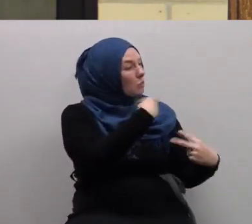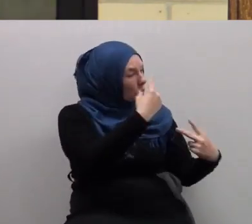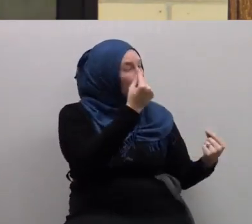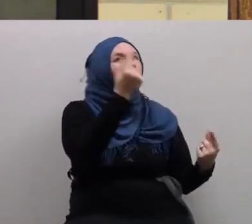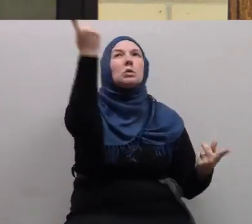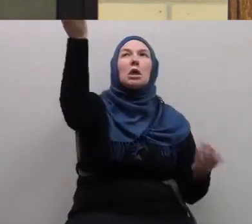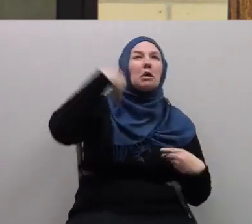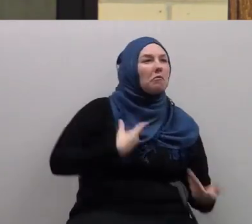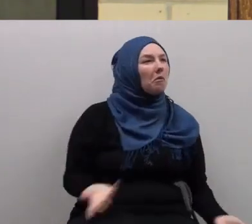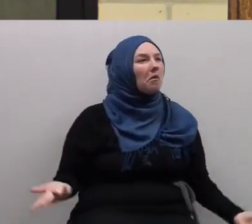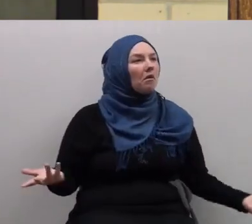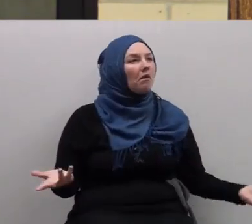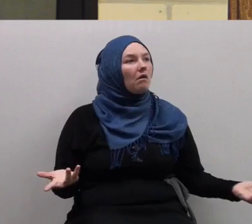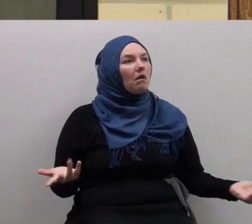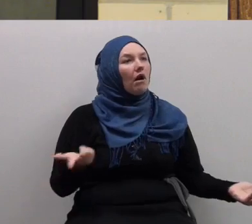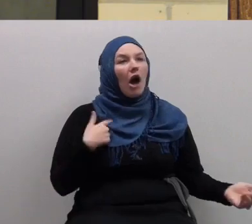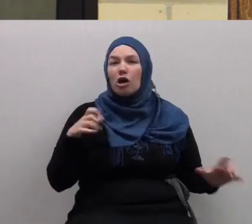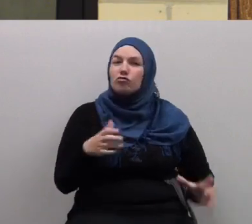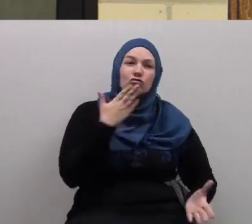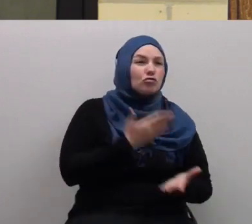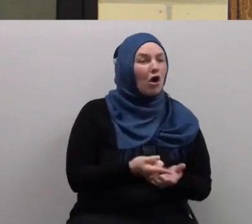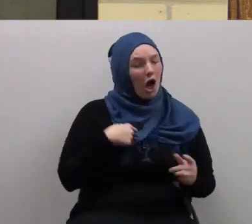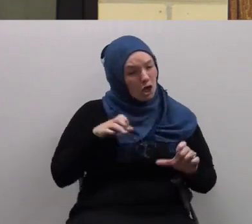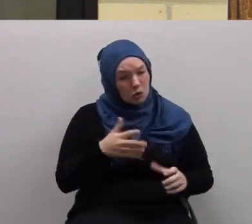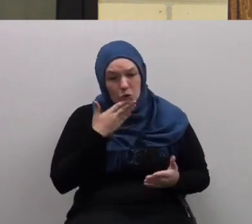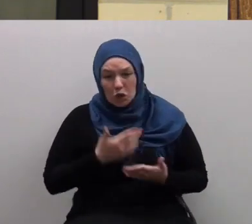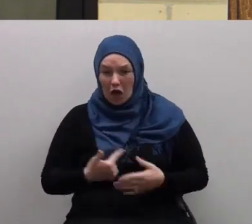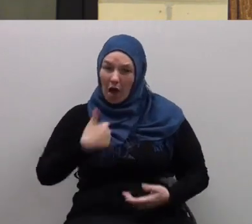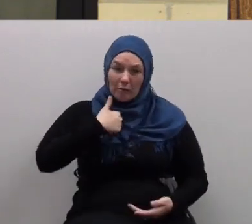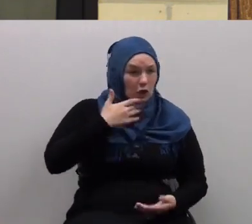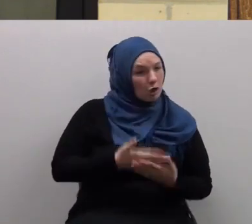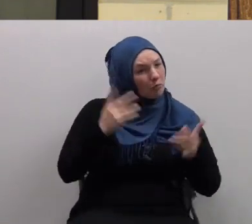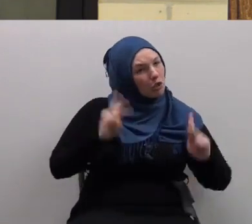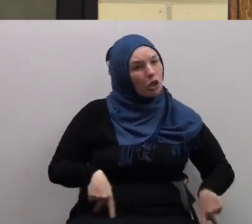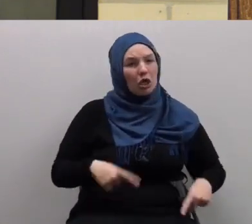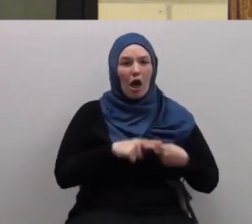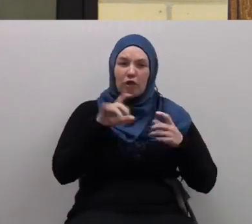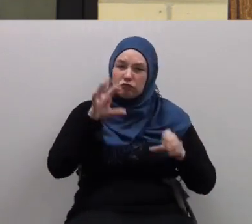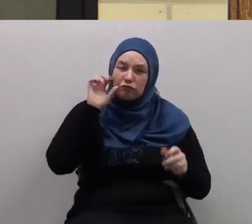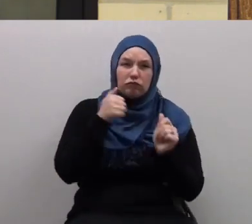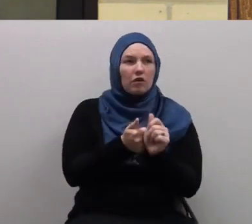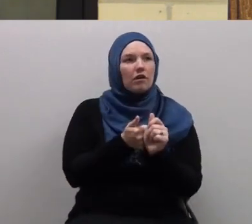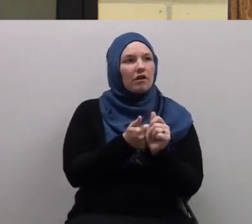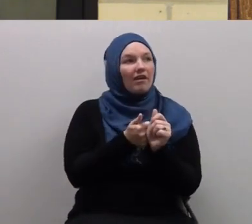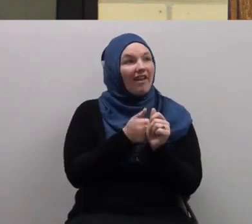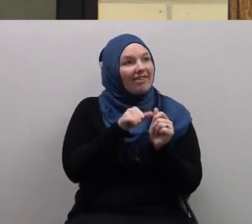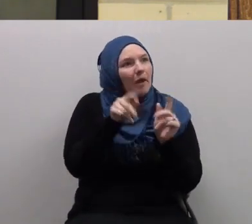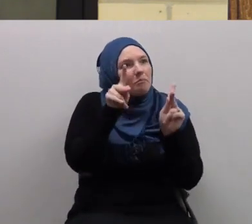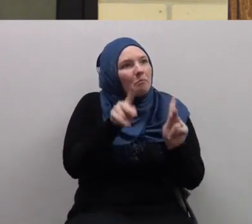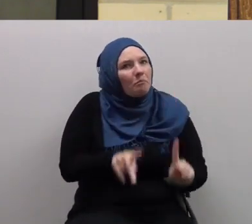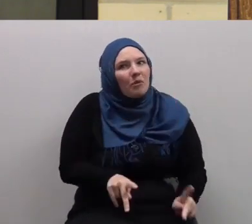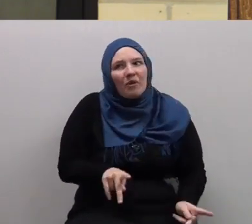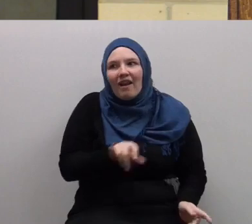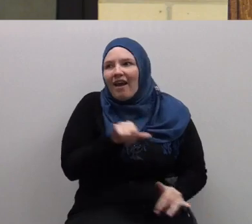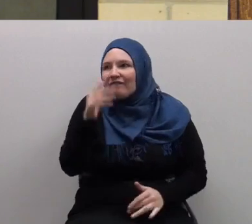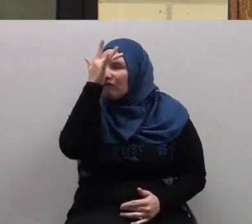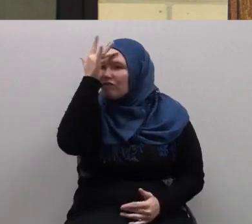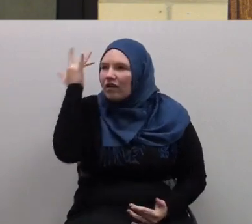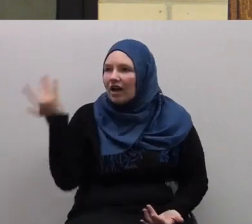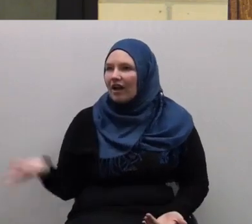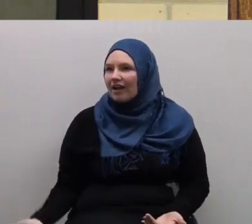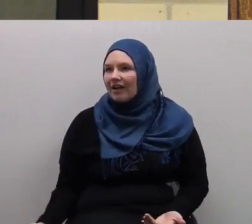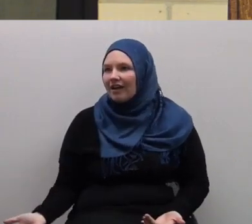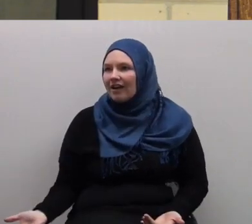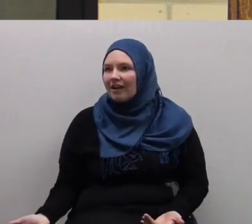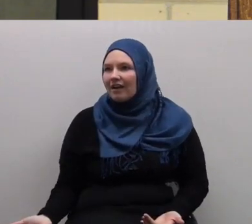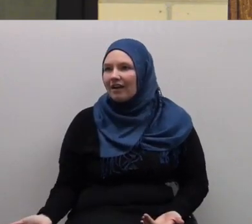But you know, I do good. I am good. This. As if he forgot what he claims